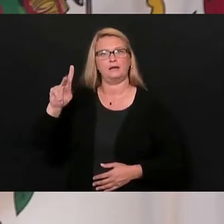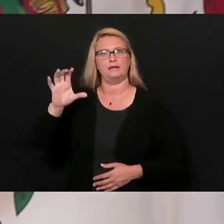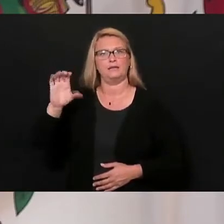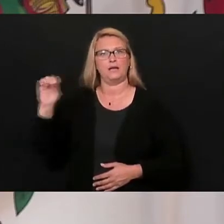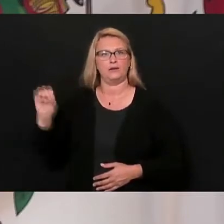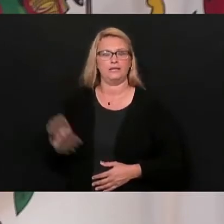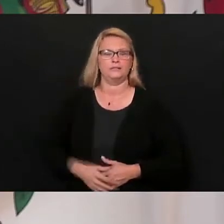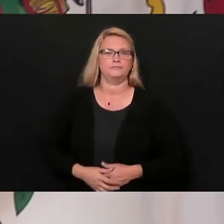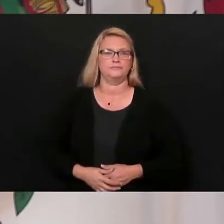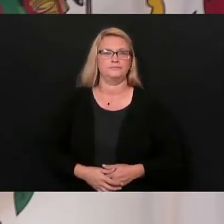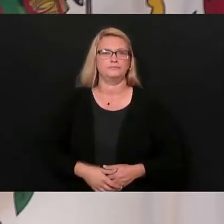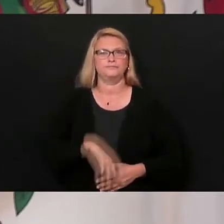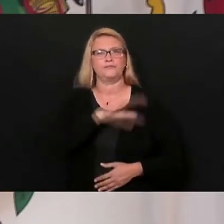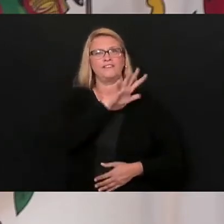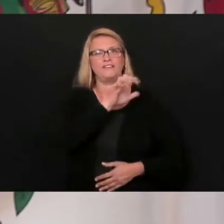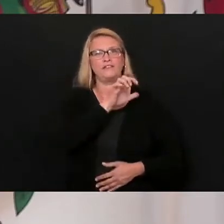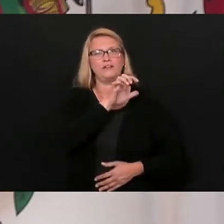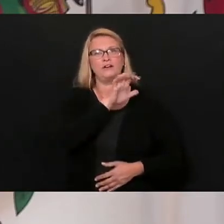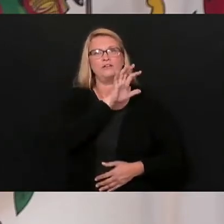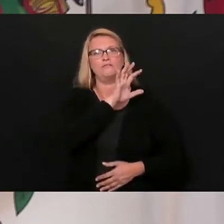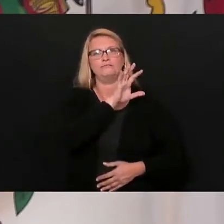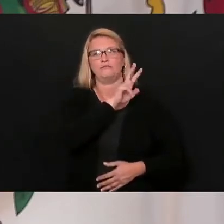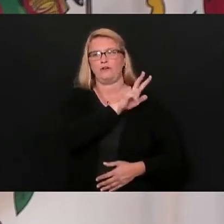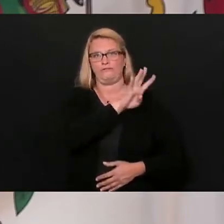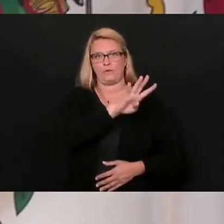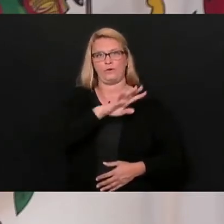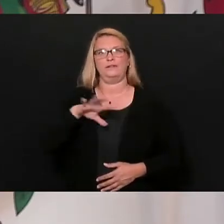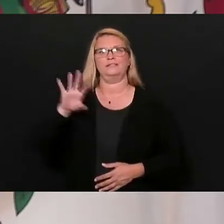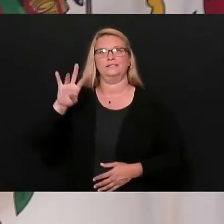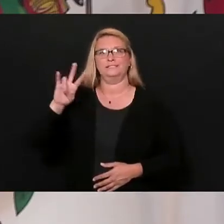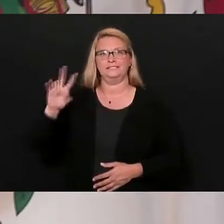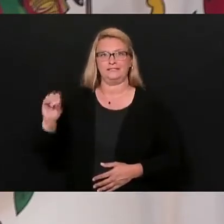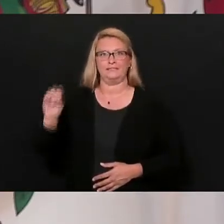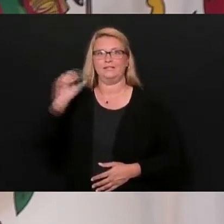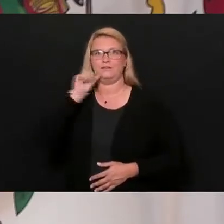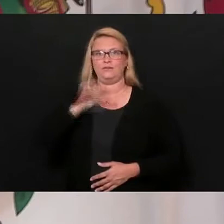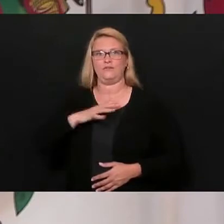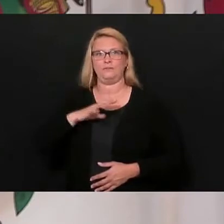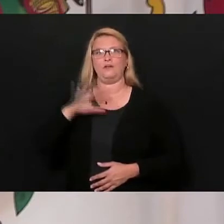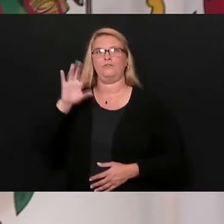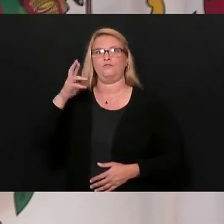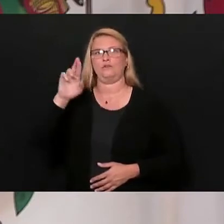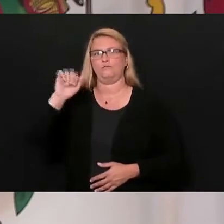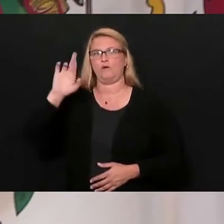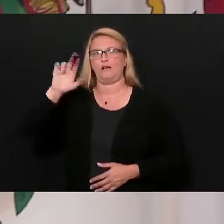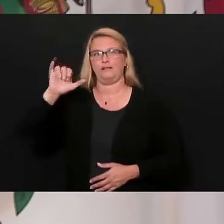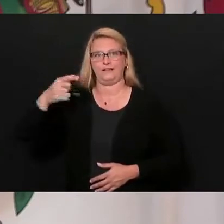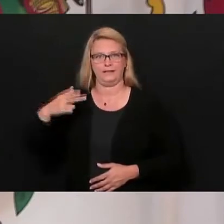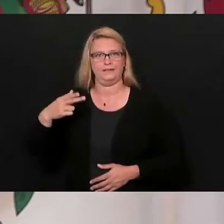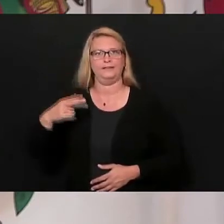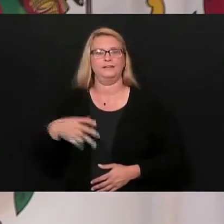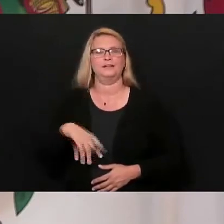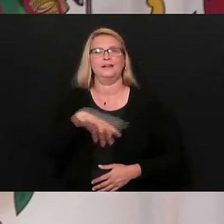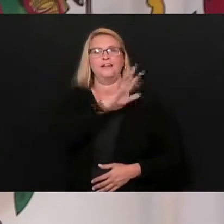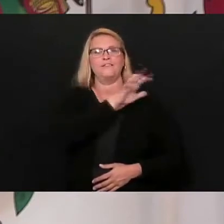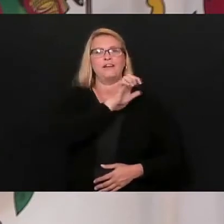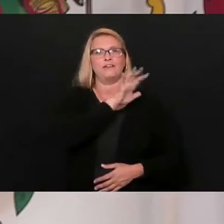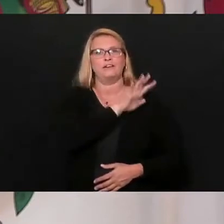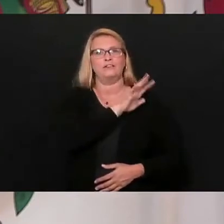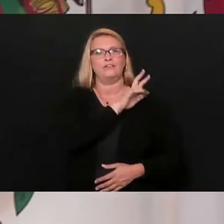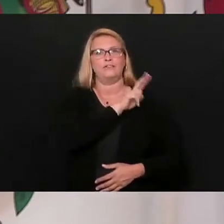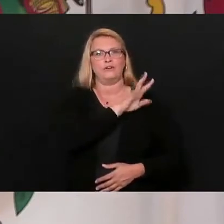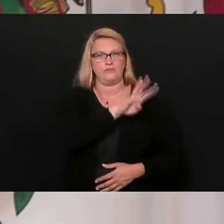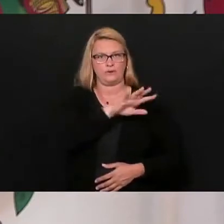Our 543rd death, a 72-year-old female from Raleigh County. Our 544th death,